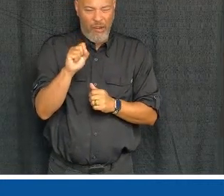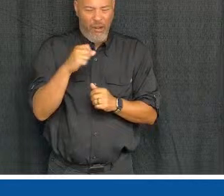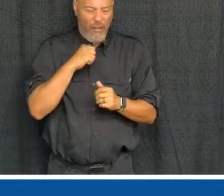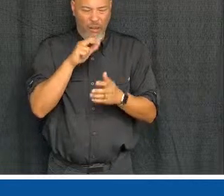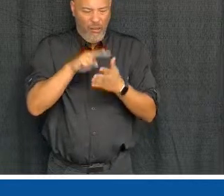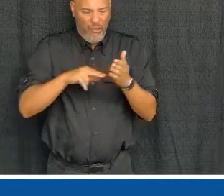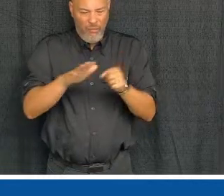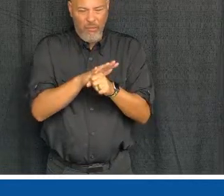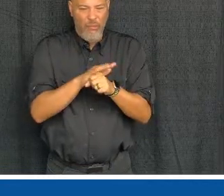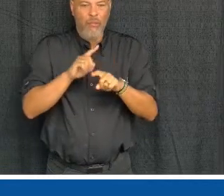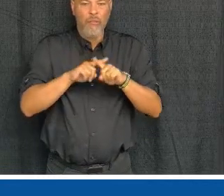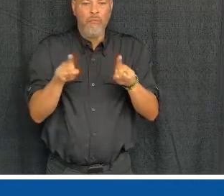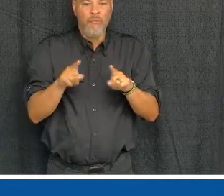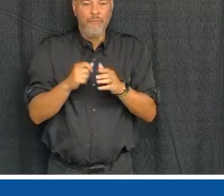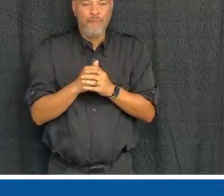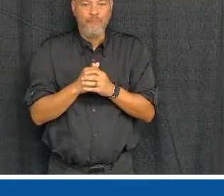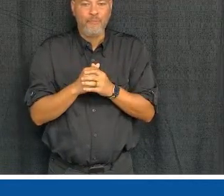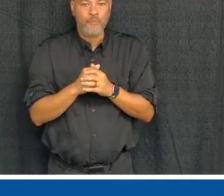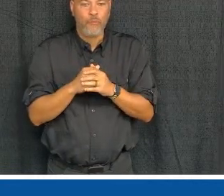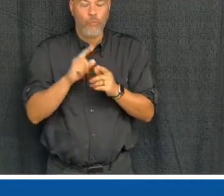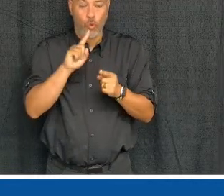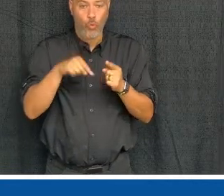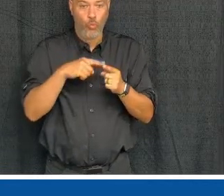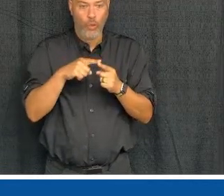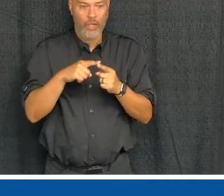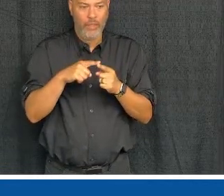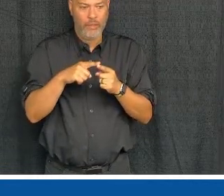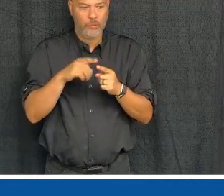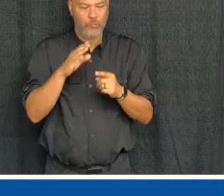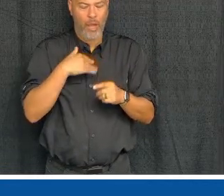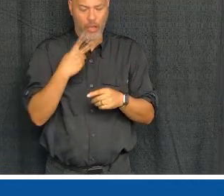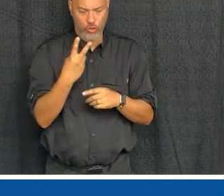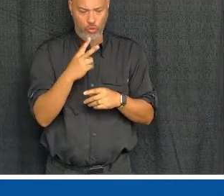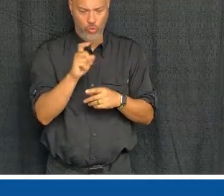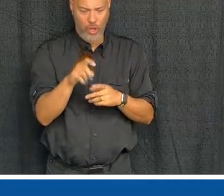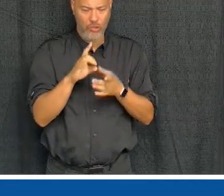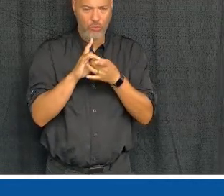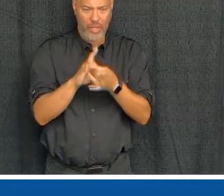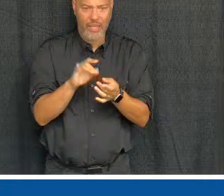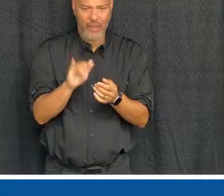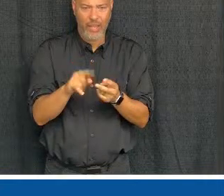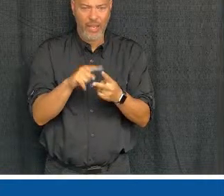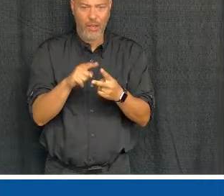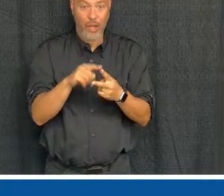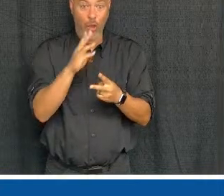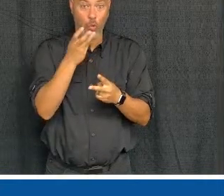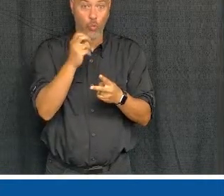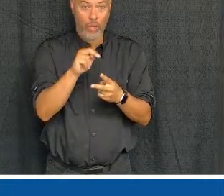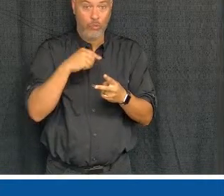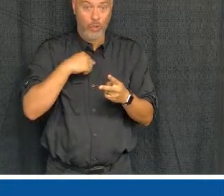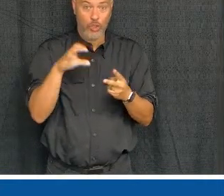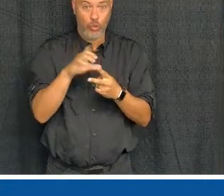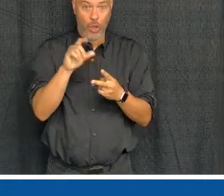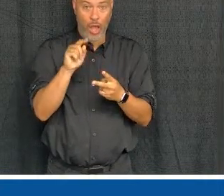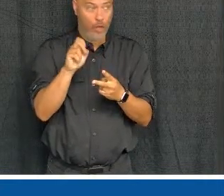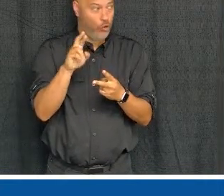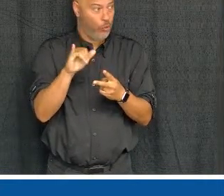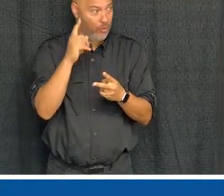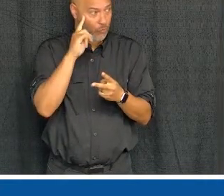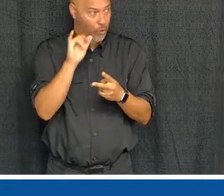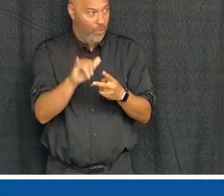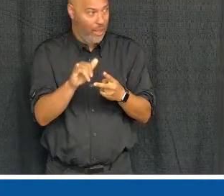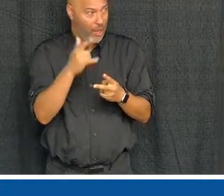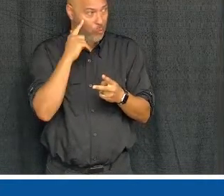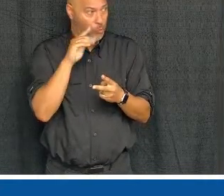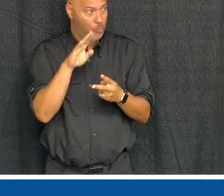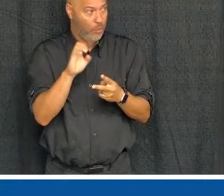thing, but my two questions along that line: when would we do the lottery for that? Since it